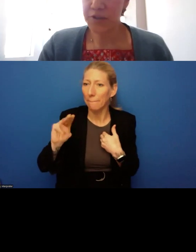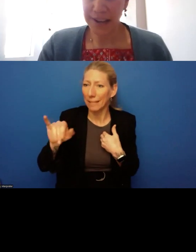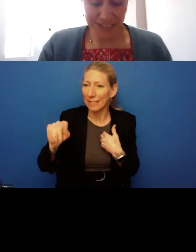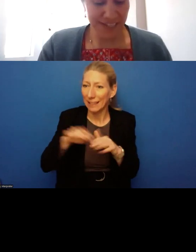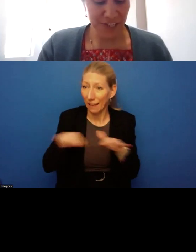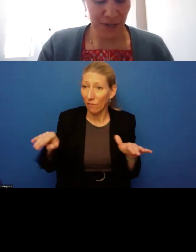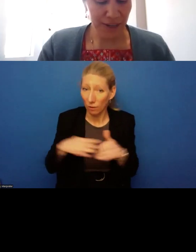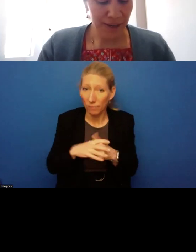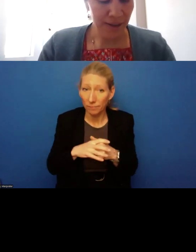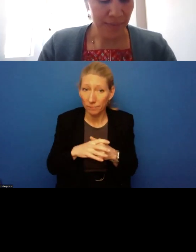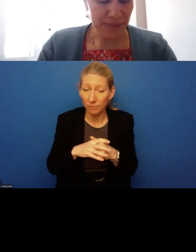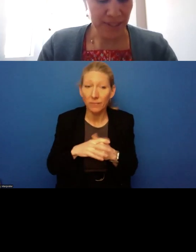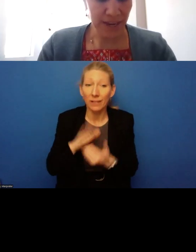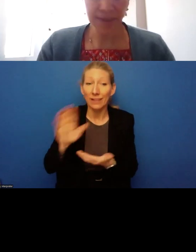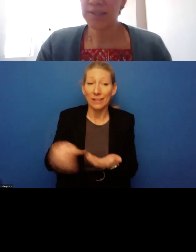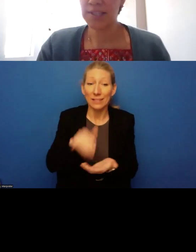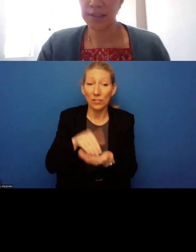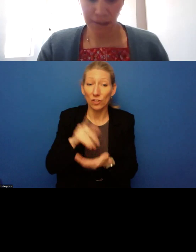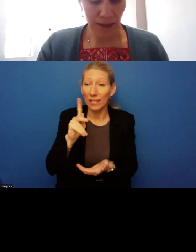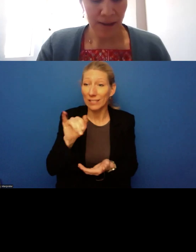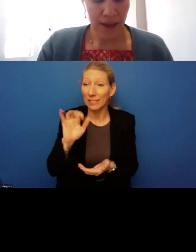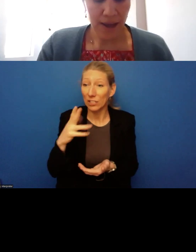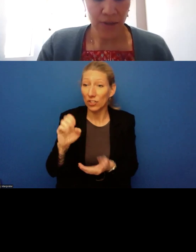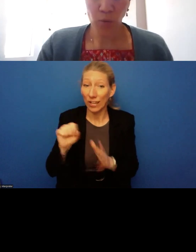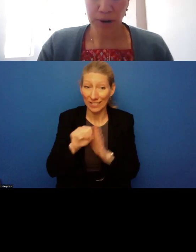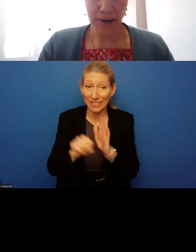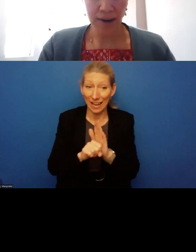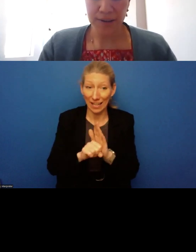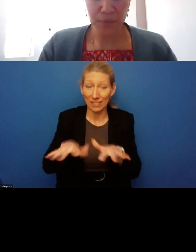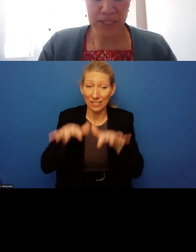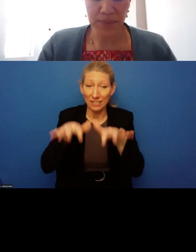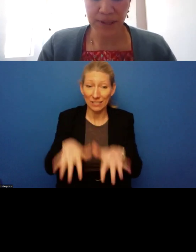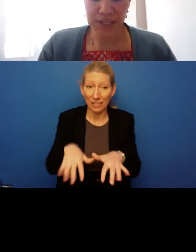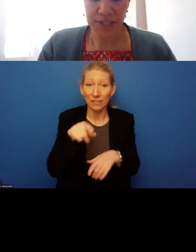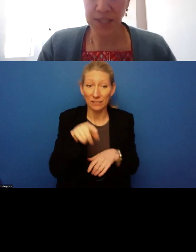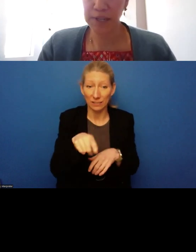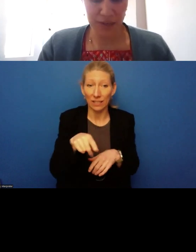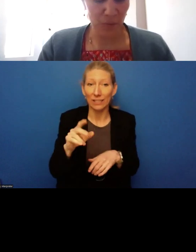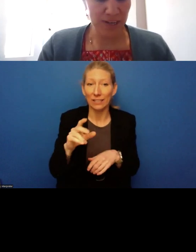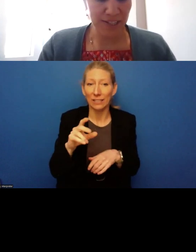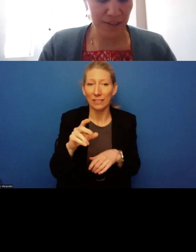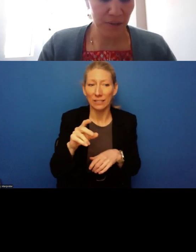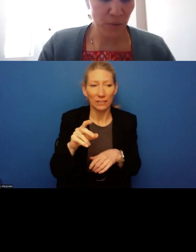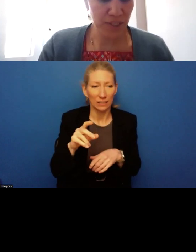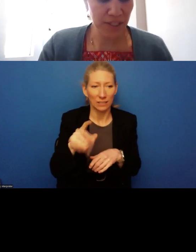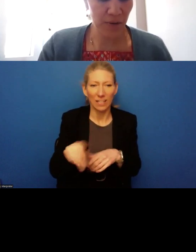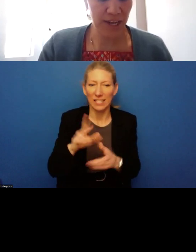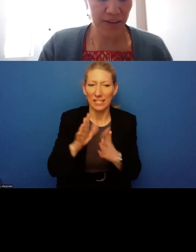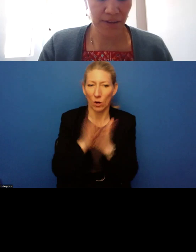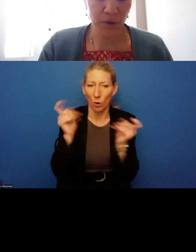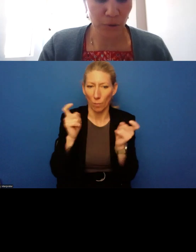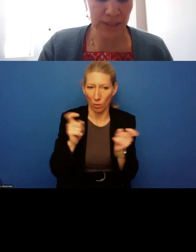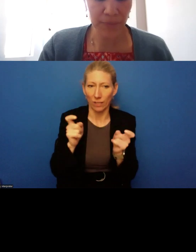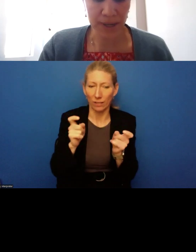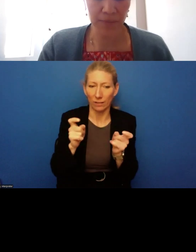The centralized K'iche state settled at Gumarcaj, the principal K'iche civic ceremonial center, which is located